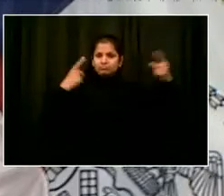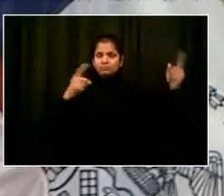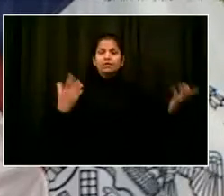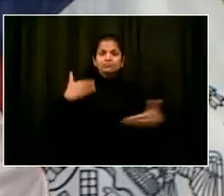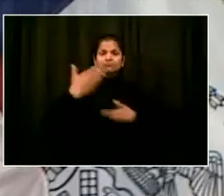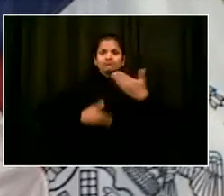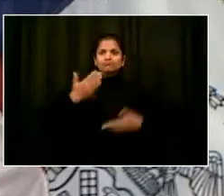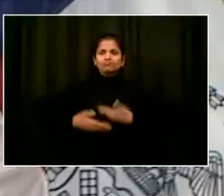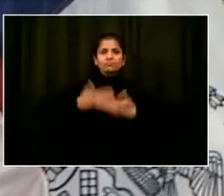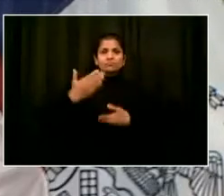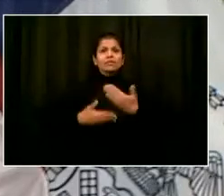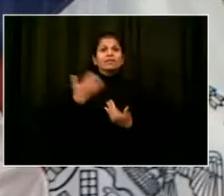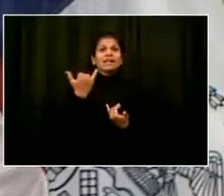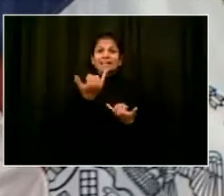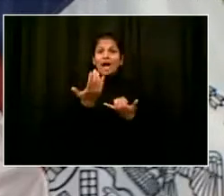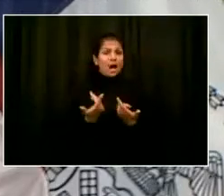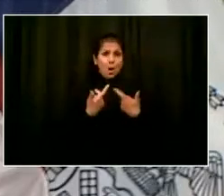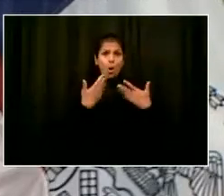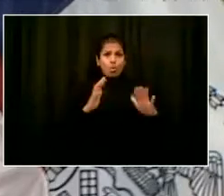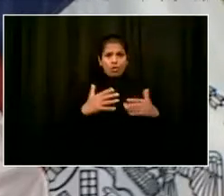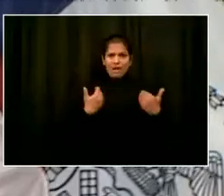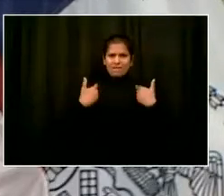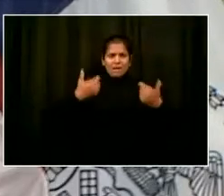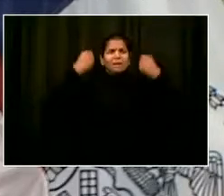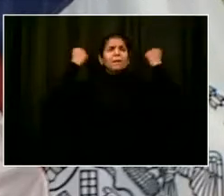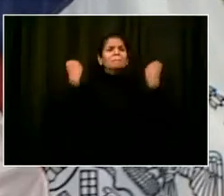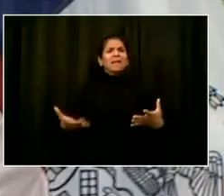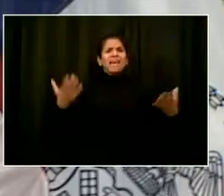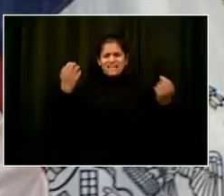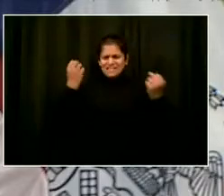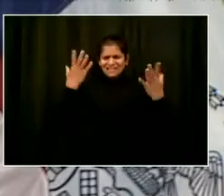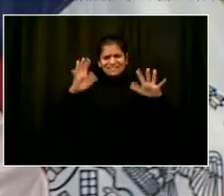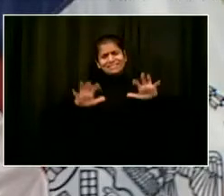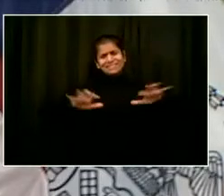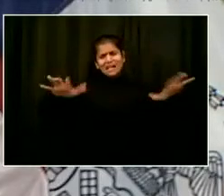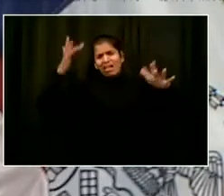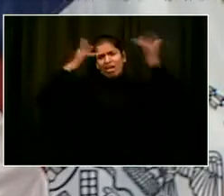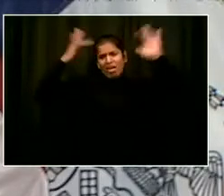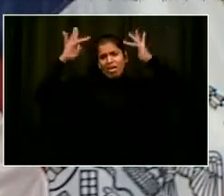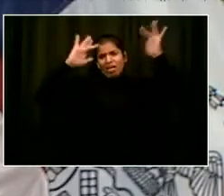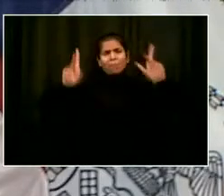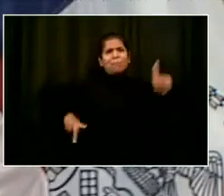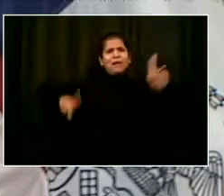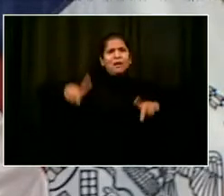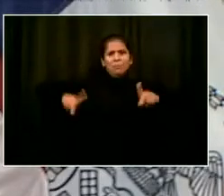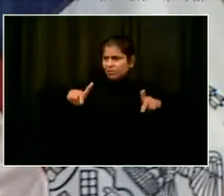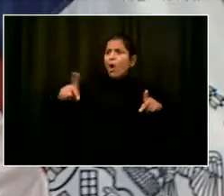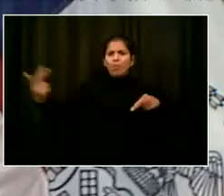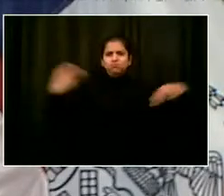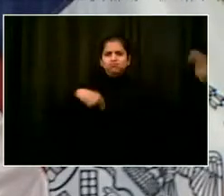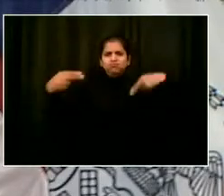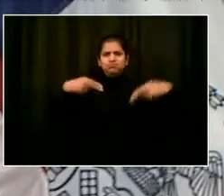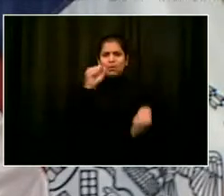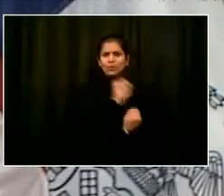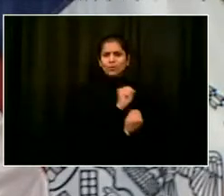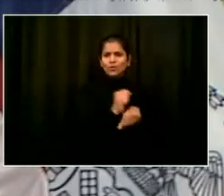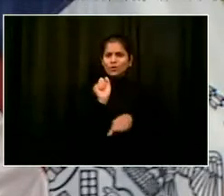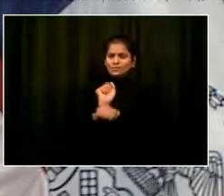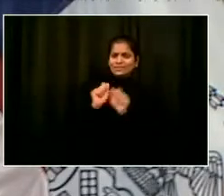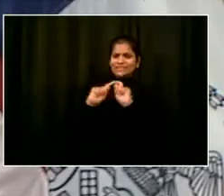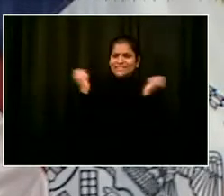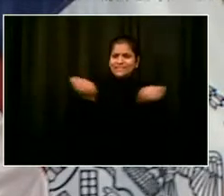the very deep bench we have pully has done an extraordinary job I want to thank her um you know I remember in the very